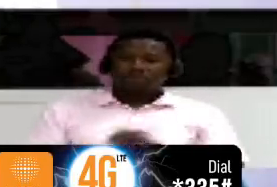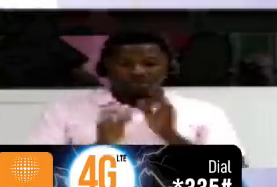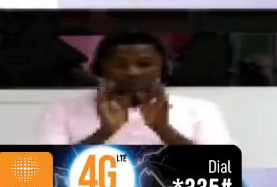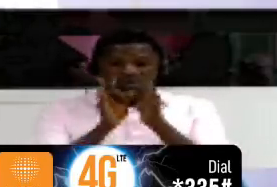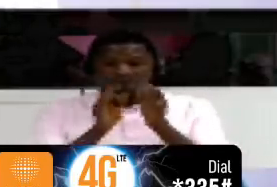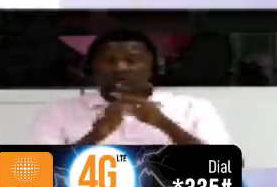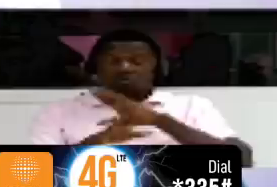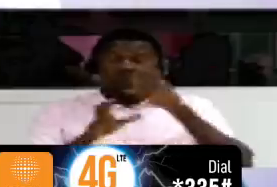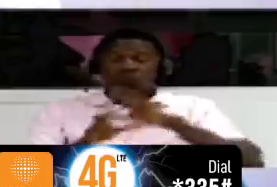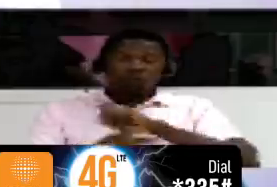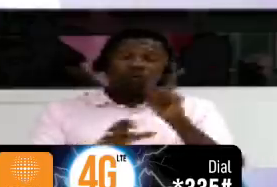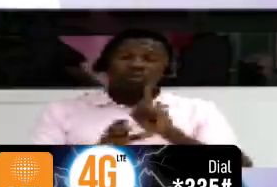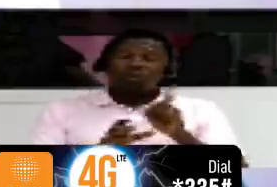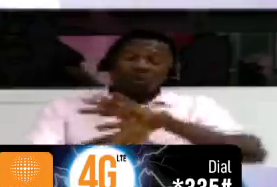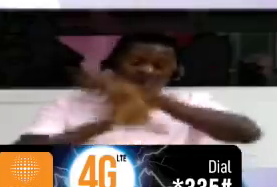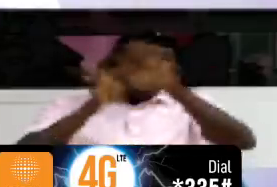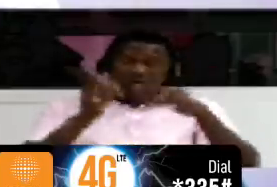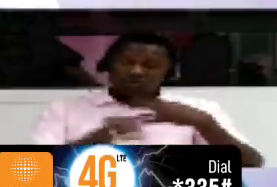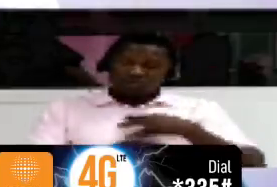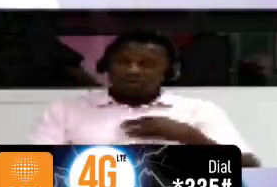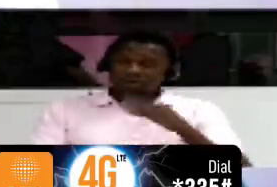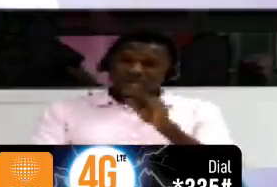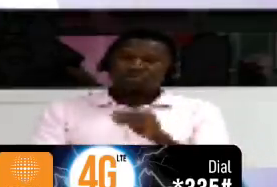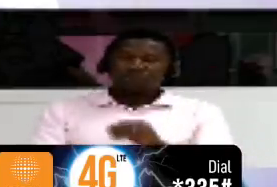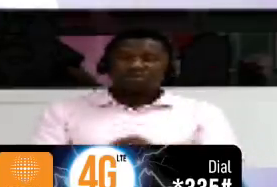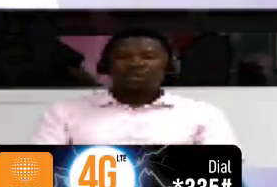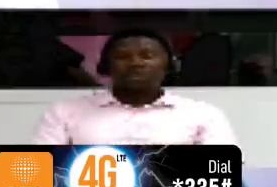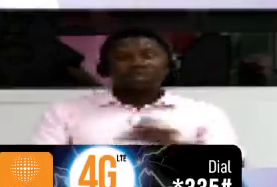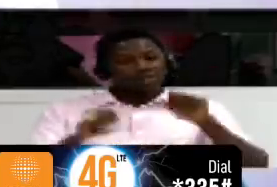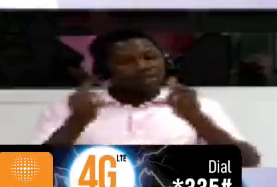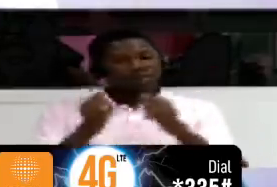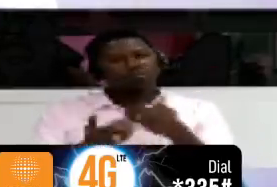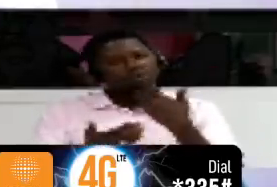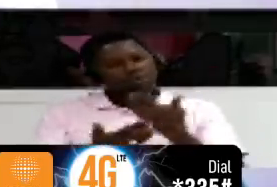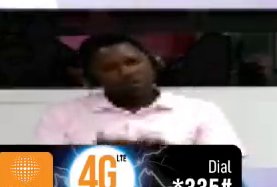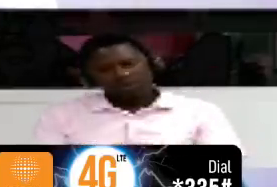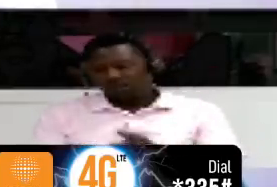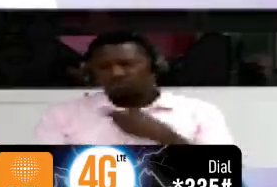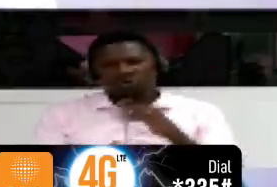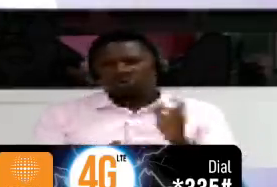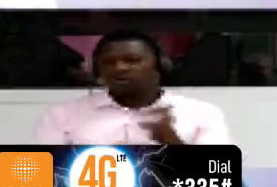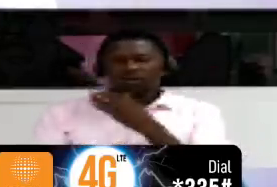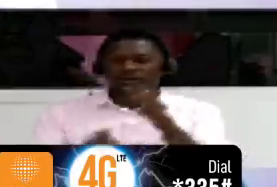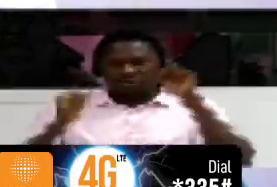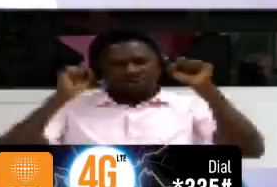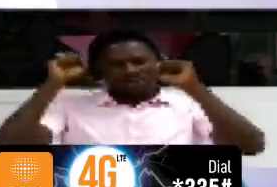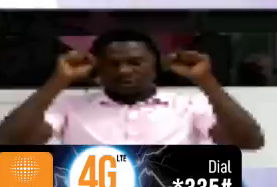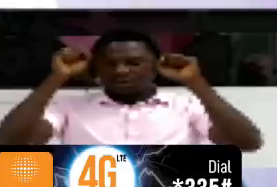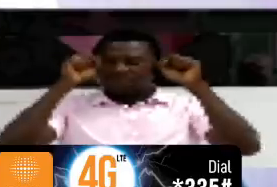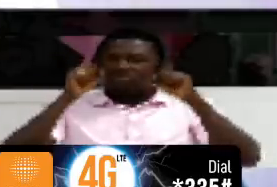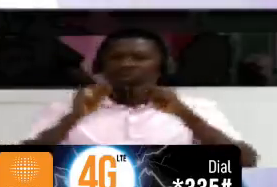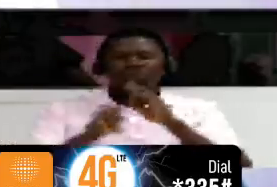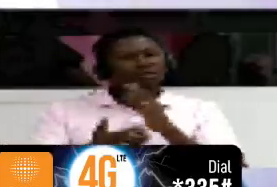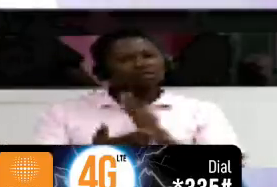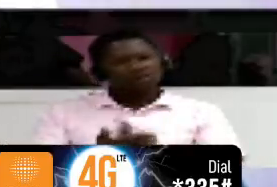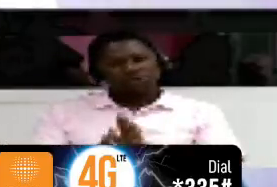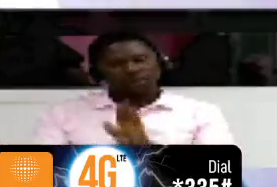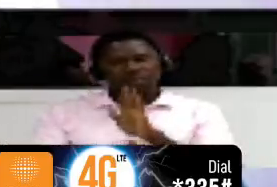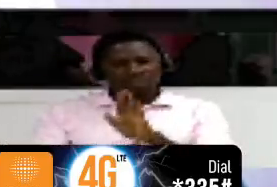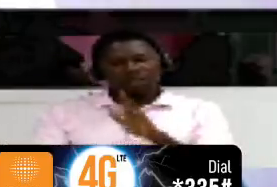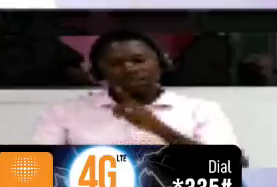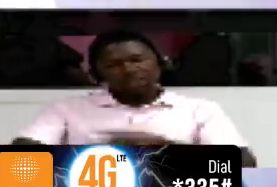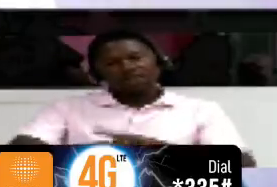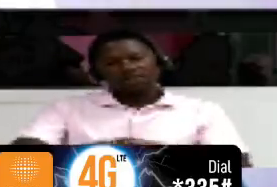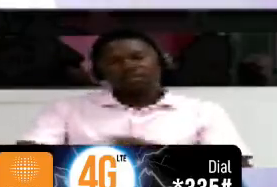to do. And he started pleading with us that we should not go ahead with the demonstration. Rather, we should take time and